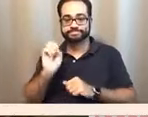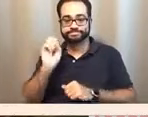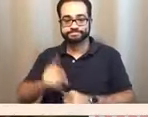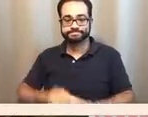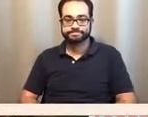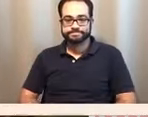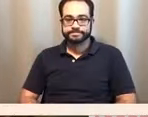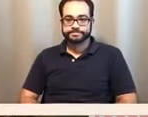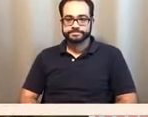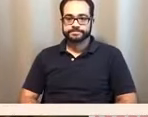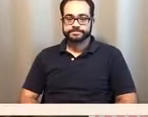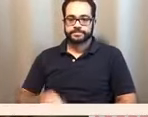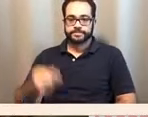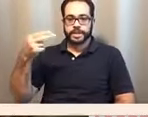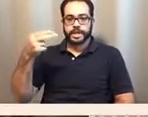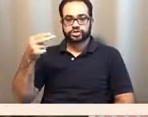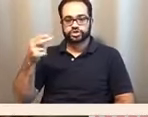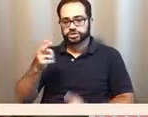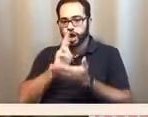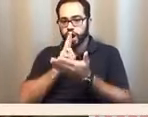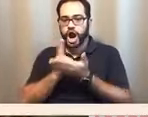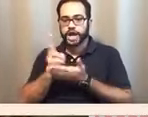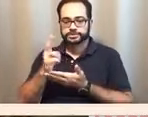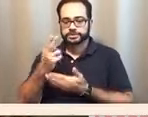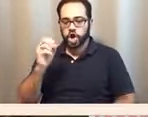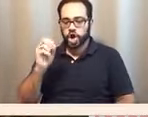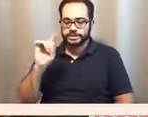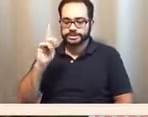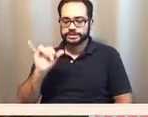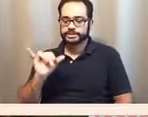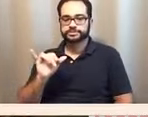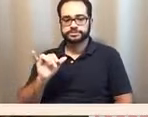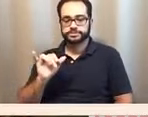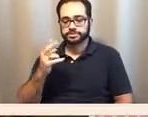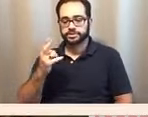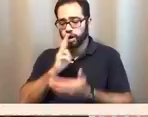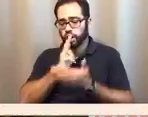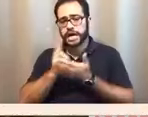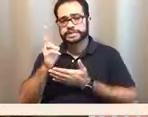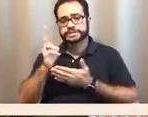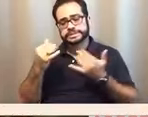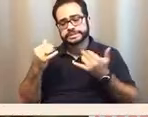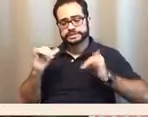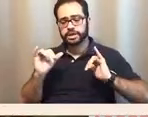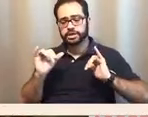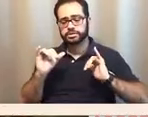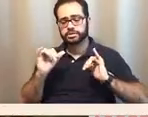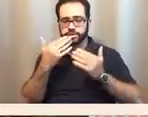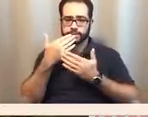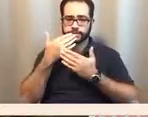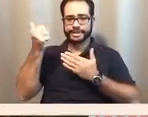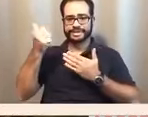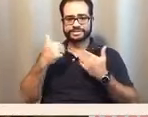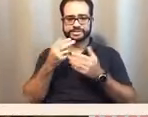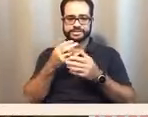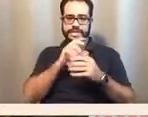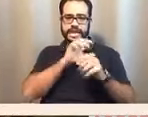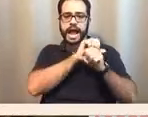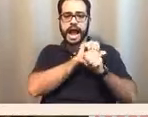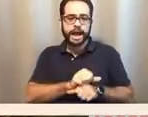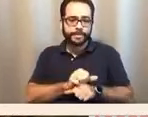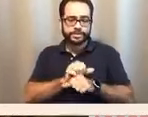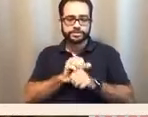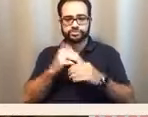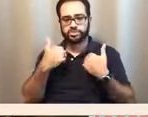H, honesty. Honesty is still the healthiest habit to practice in a marriage and